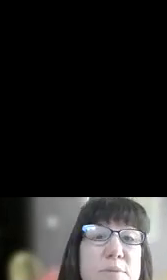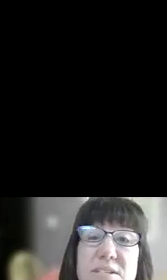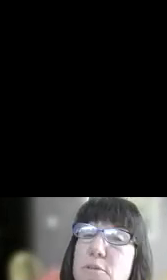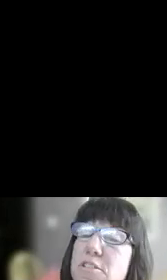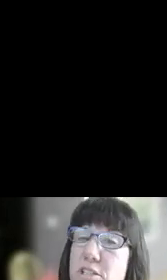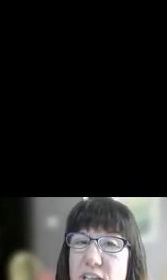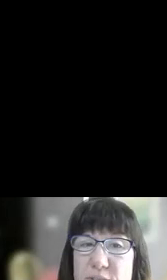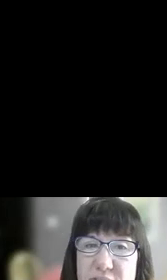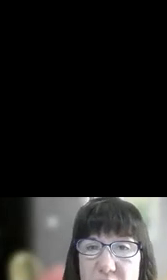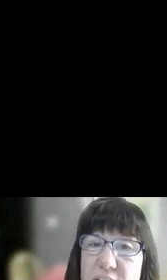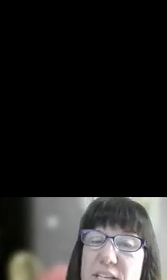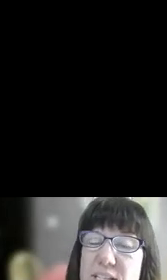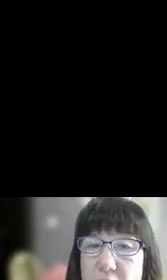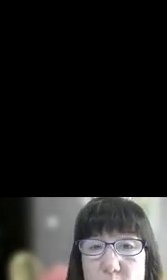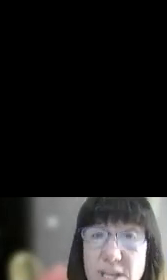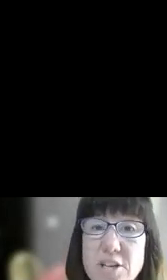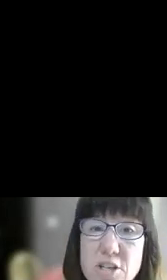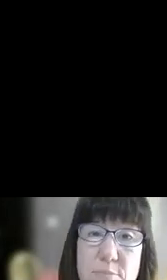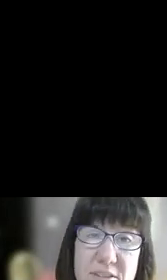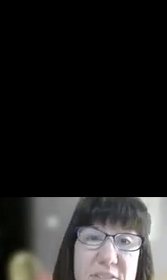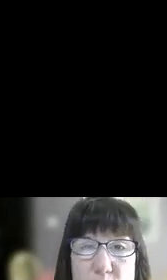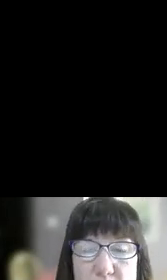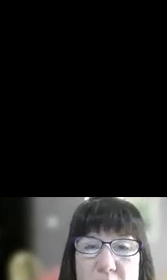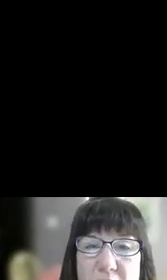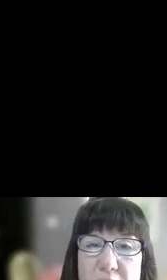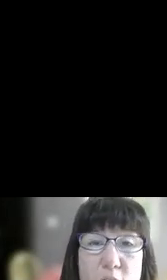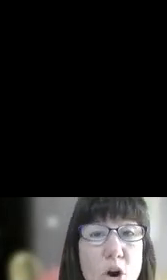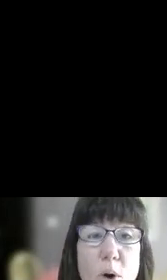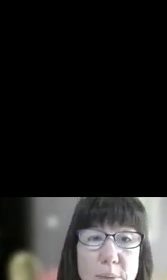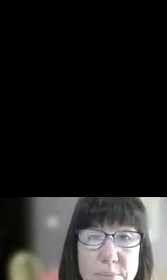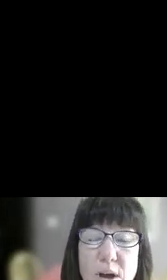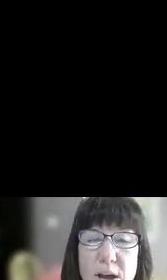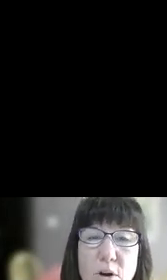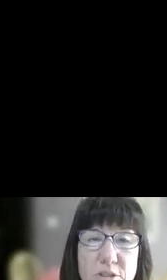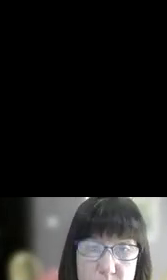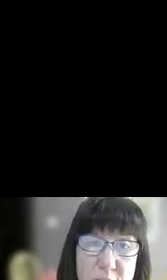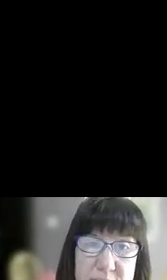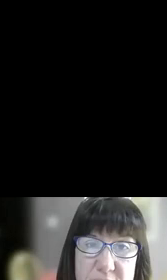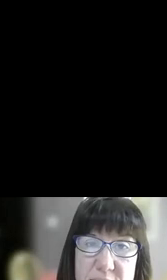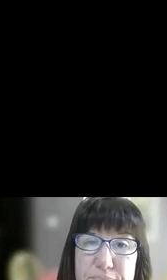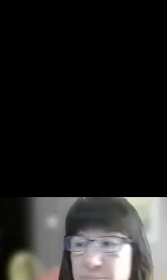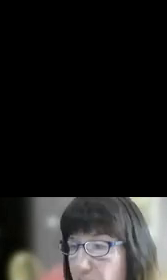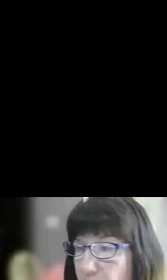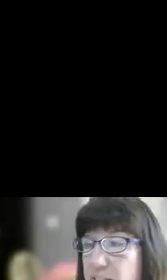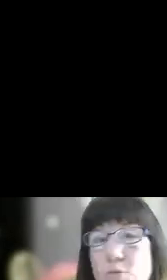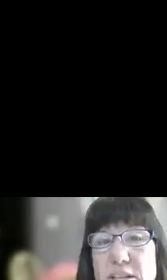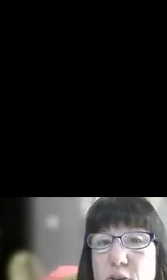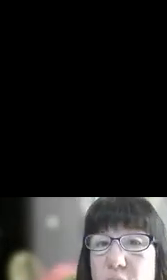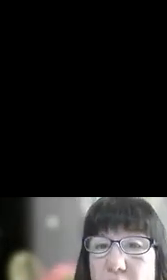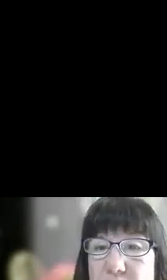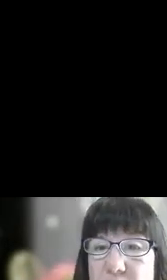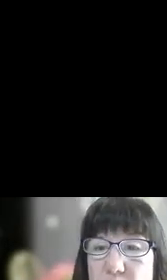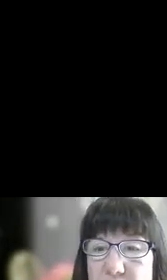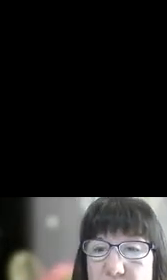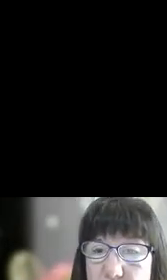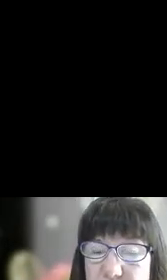that would be similar to the types of areas that could potentially be available for a co-op work term placement. Okay, so that's a great